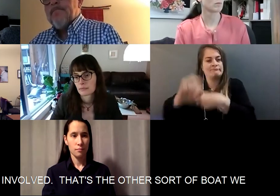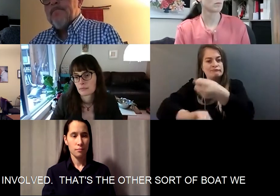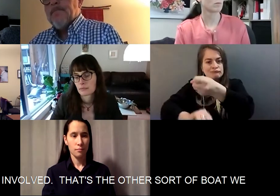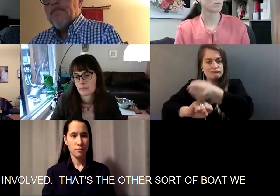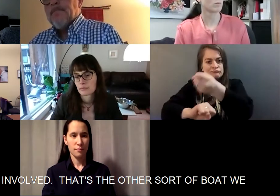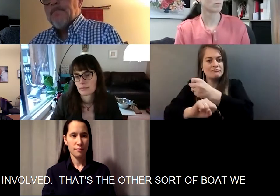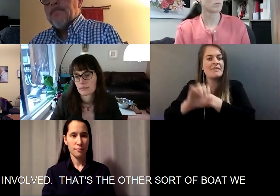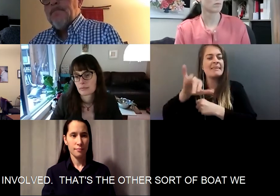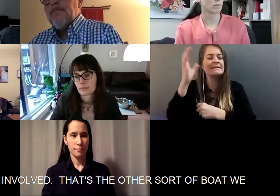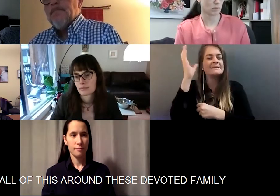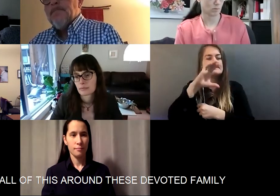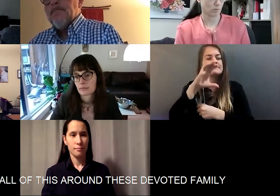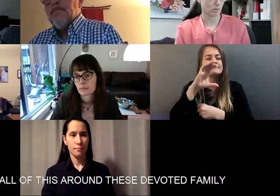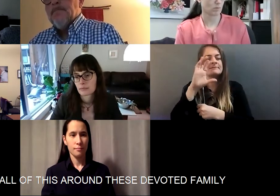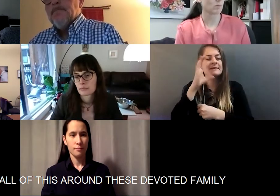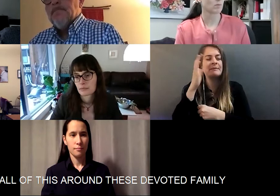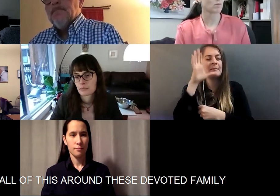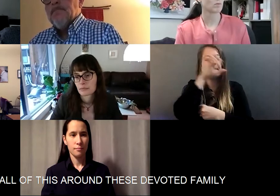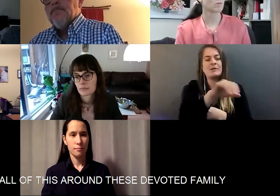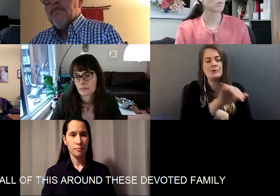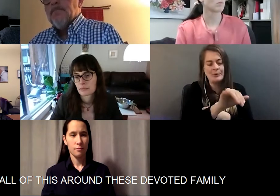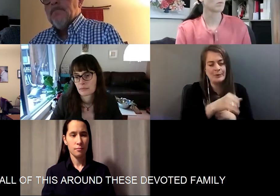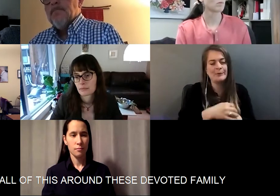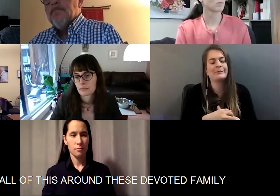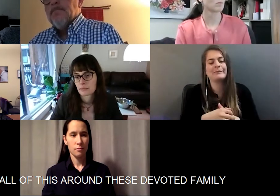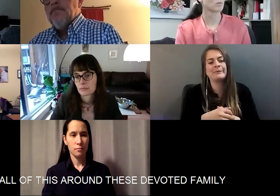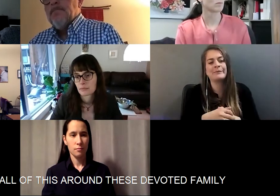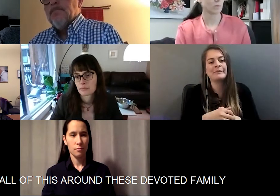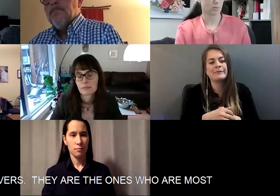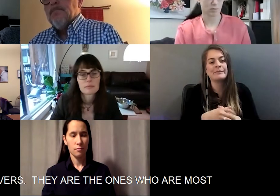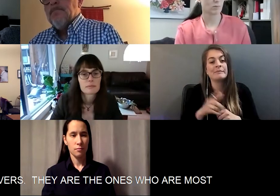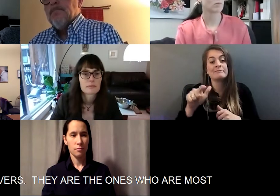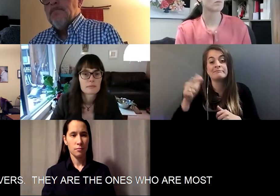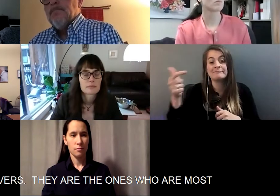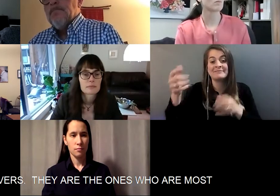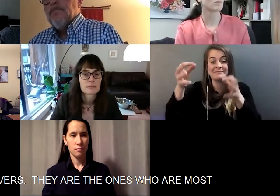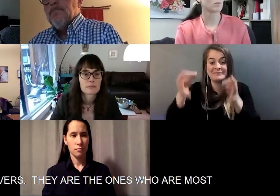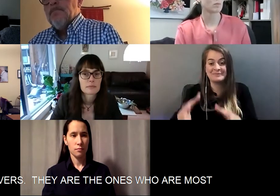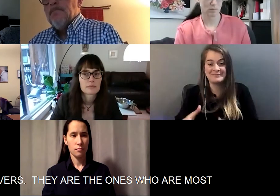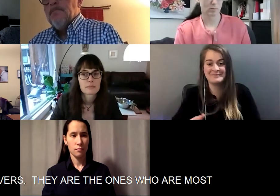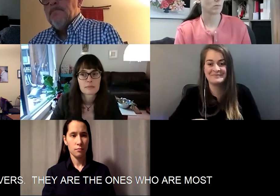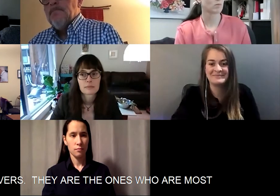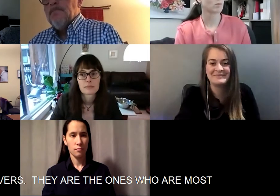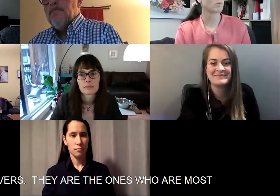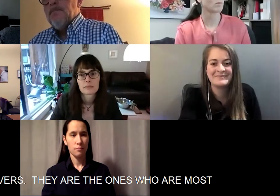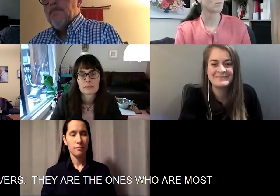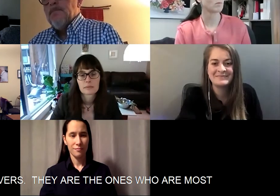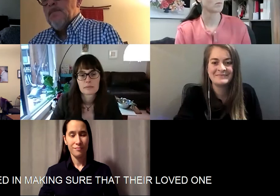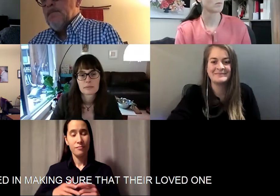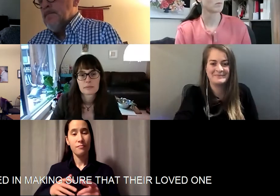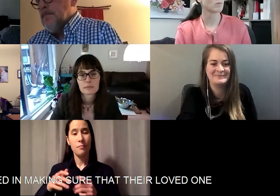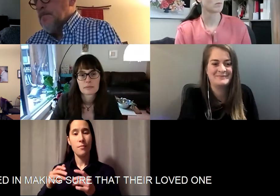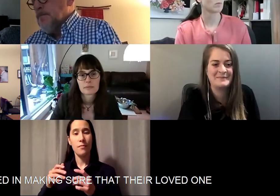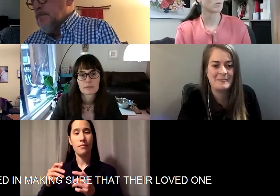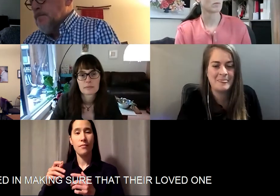we missed in all of this around these devoted family caregivers. They are the ones who are most invested